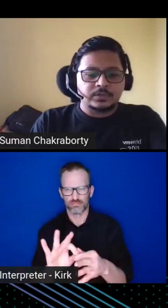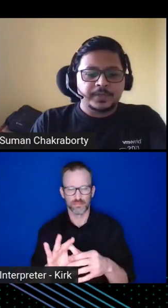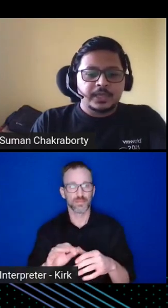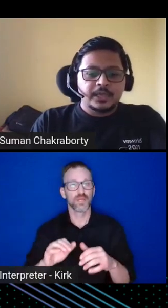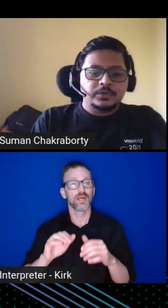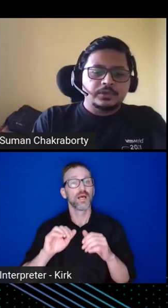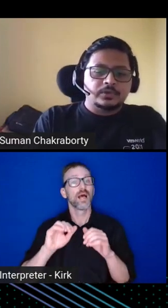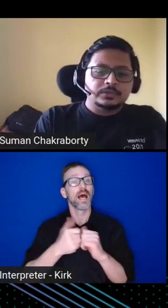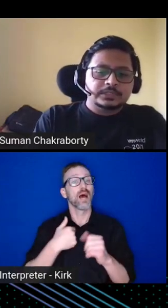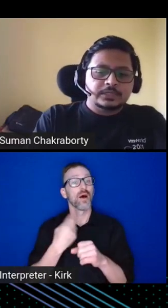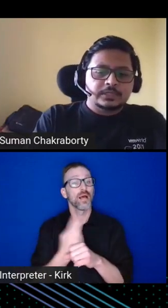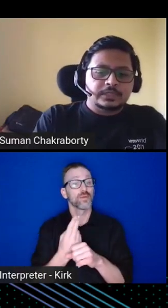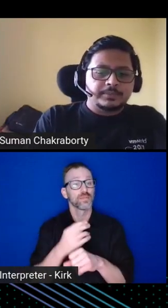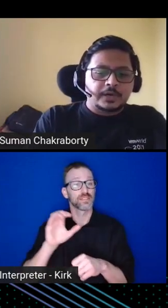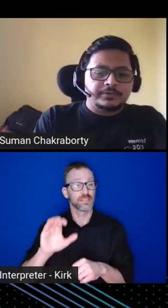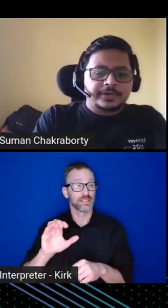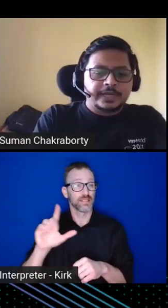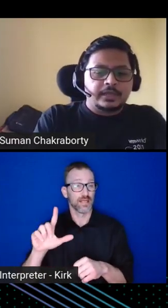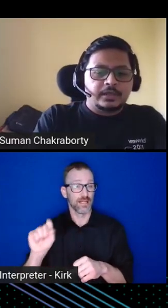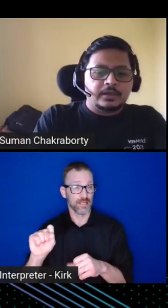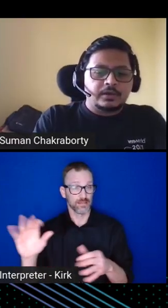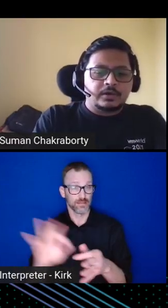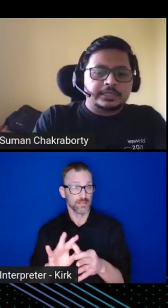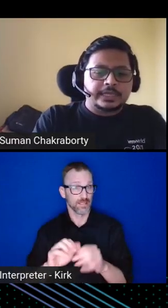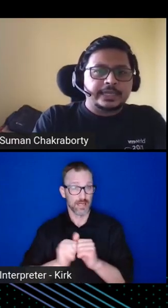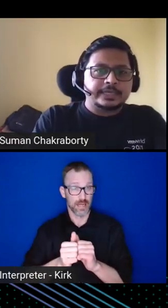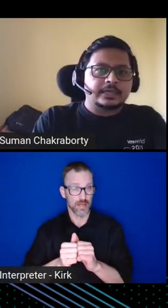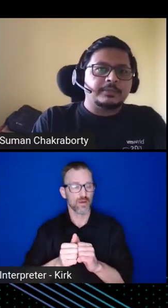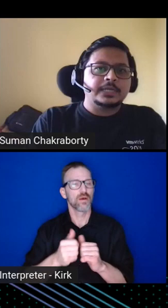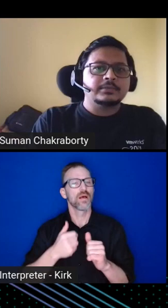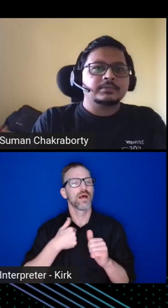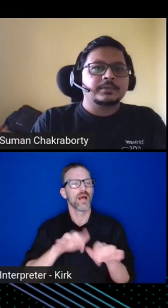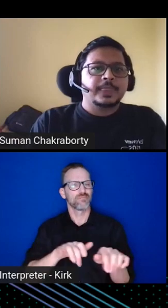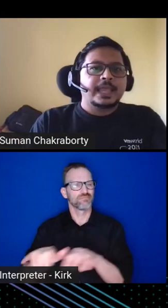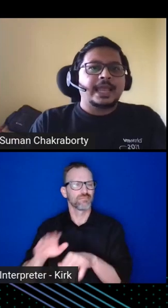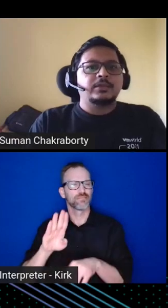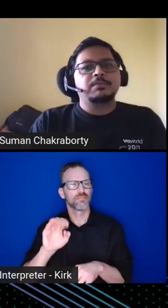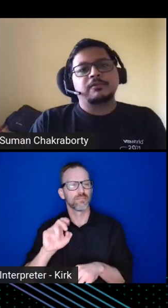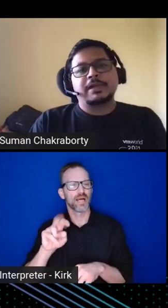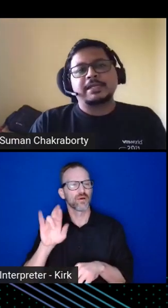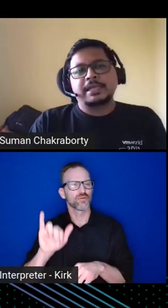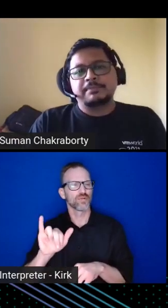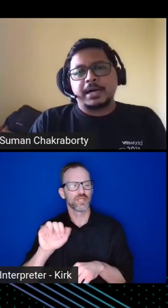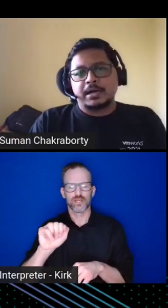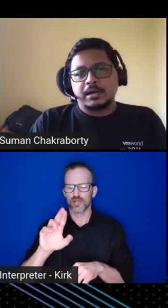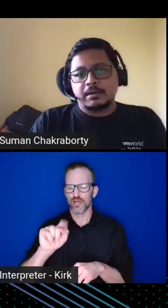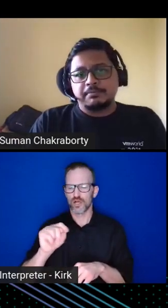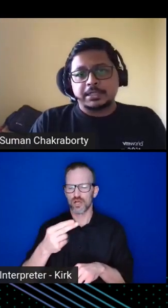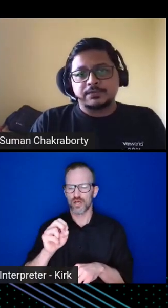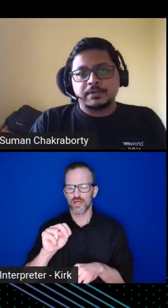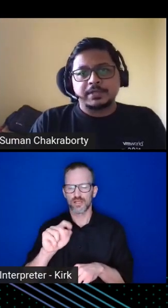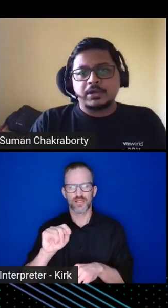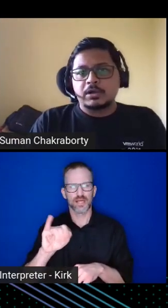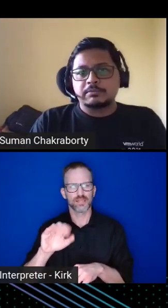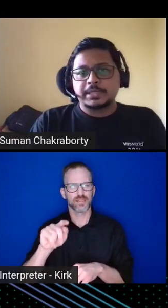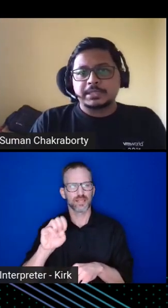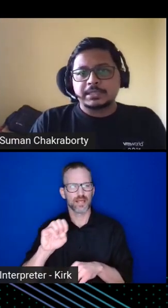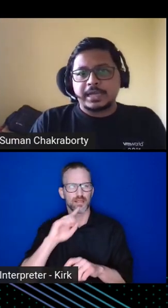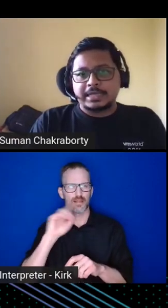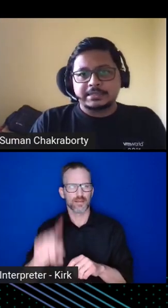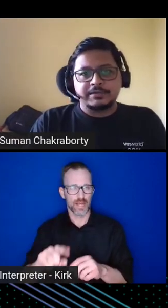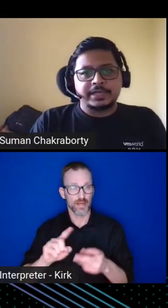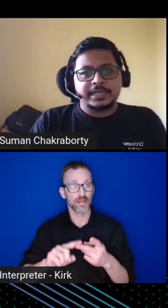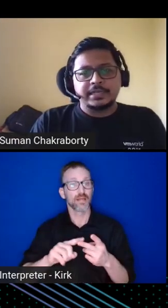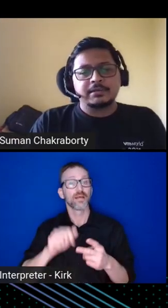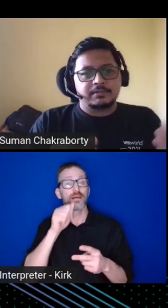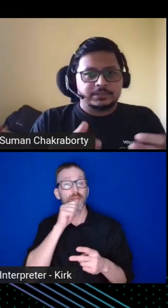CLI. So you use the boundary authenticate command, and you provide the password with the auth method